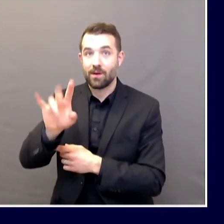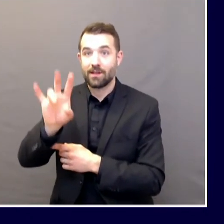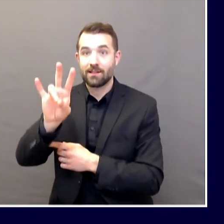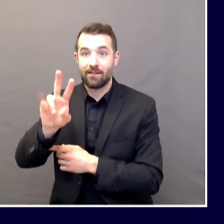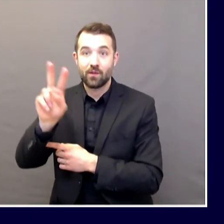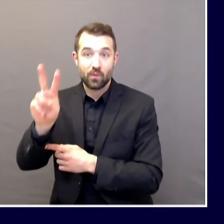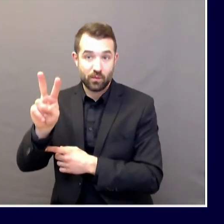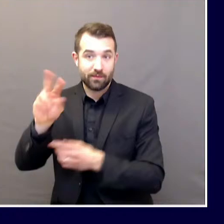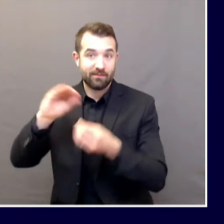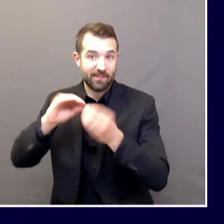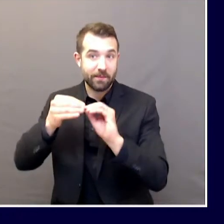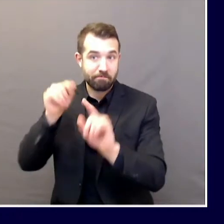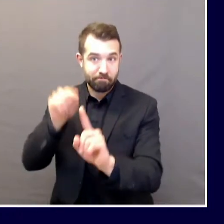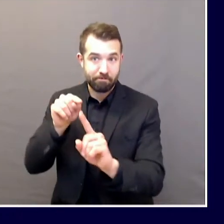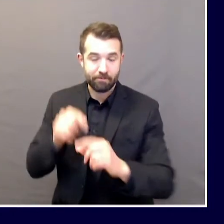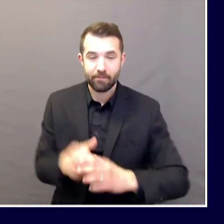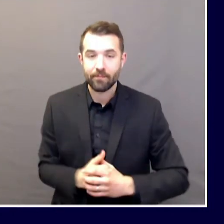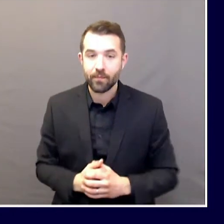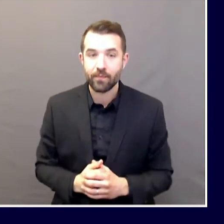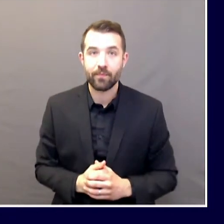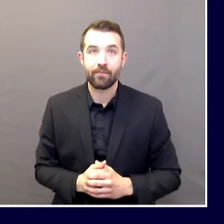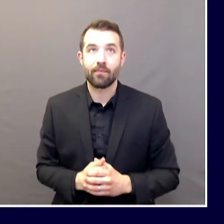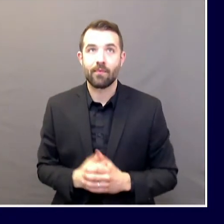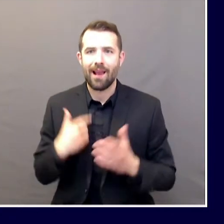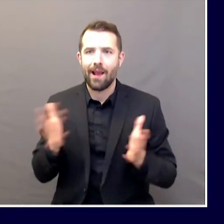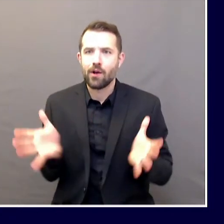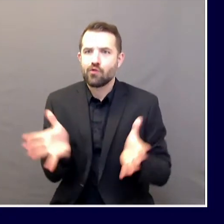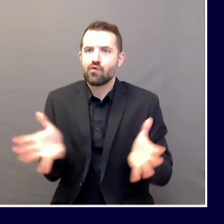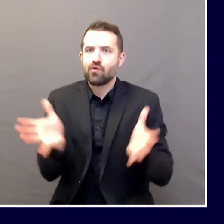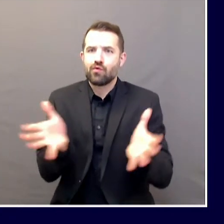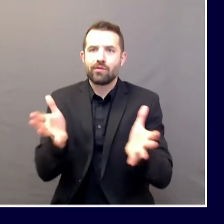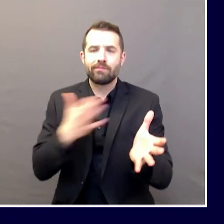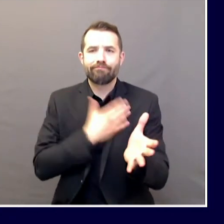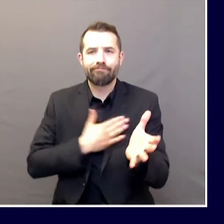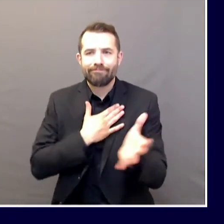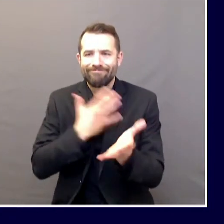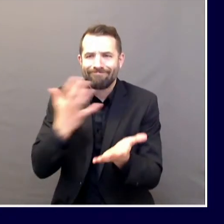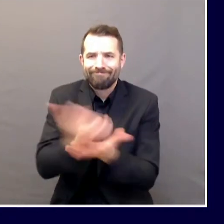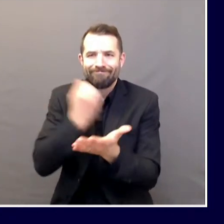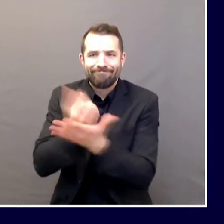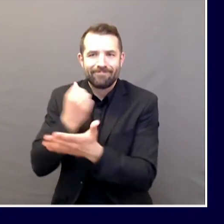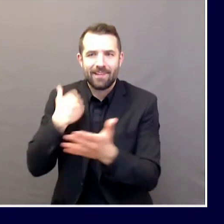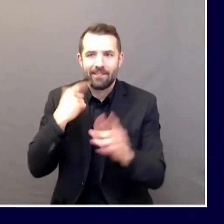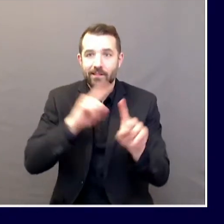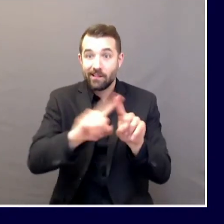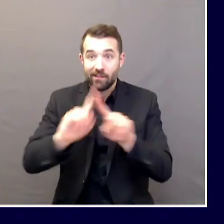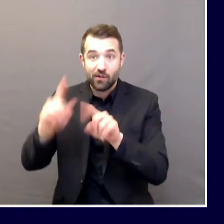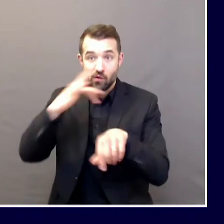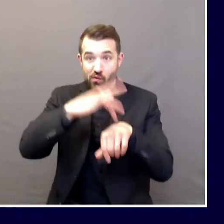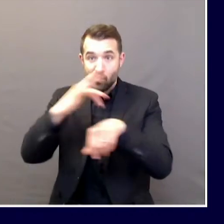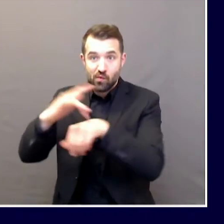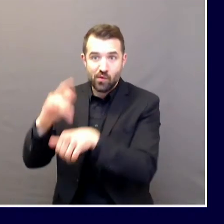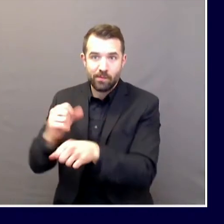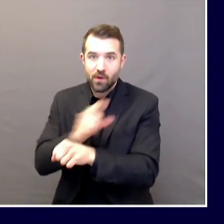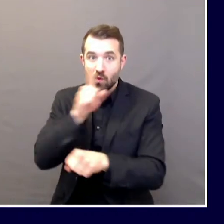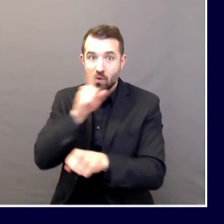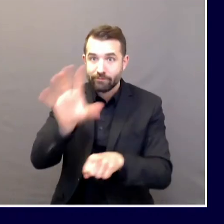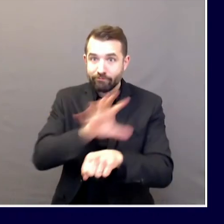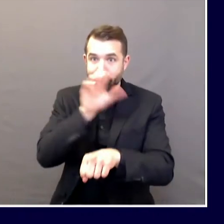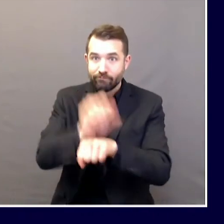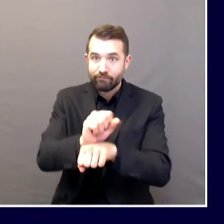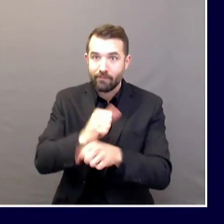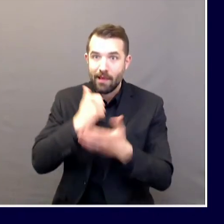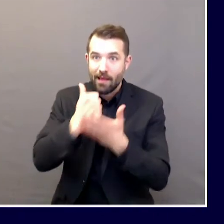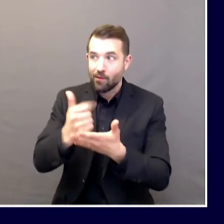855-608-5172. We urge everyone to take advantage of these resources. If you need, for example, help finding an